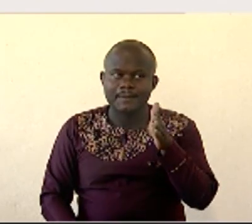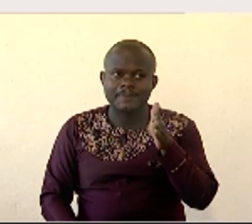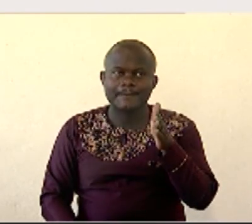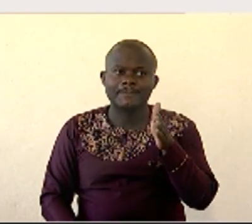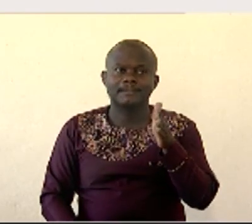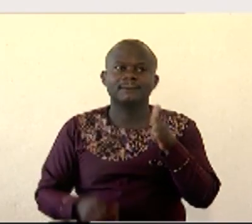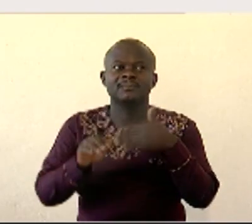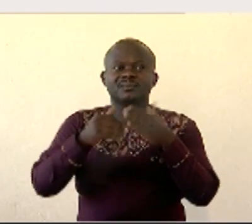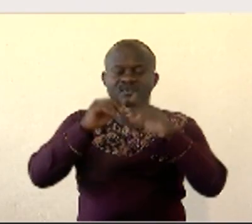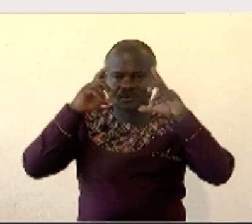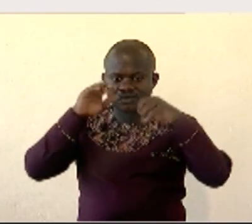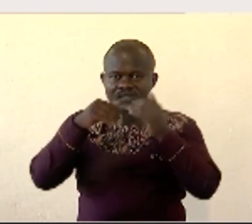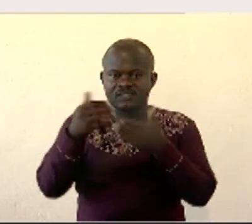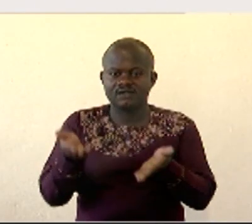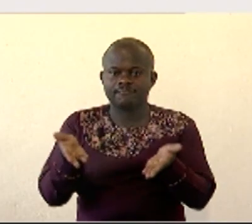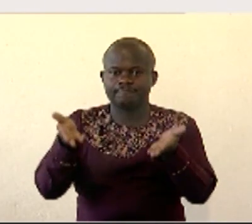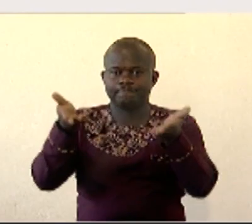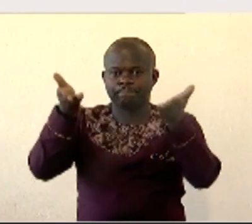The rate of photosynthesis is increasing.